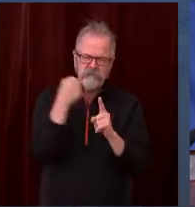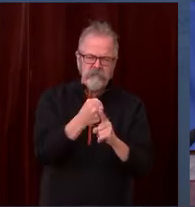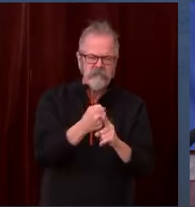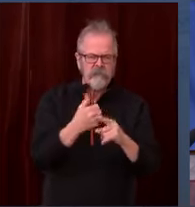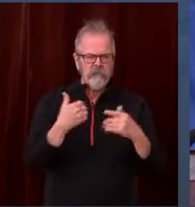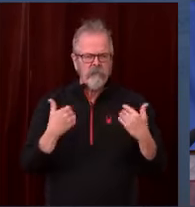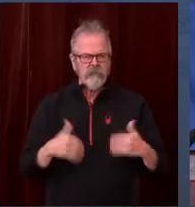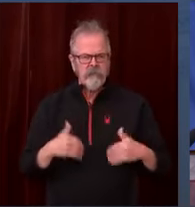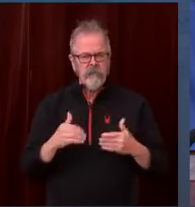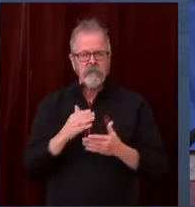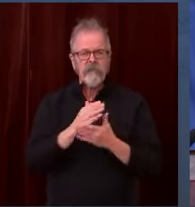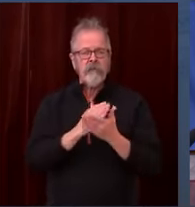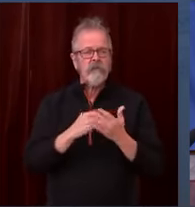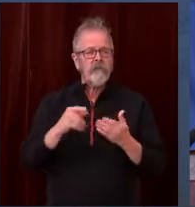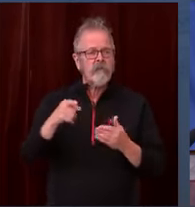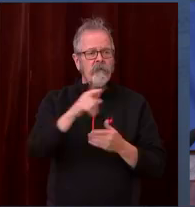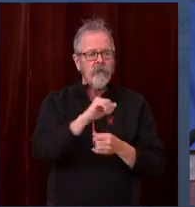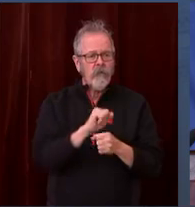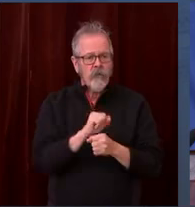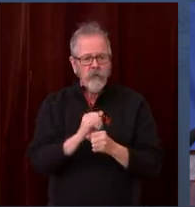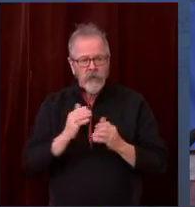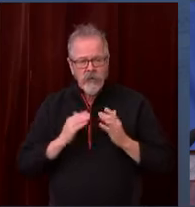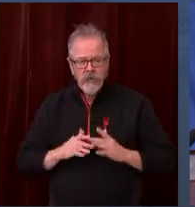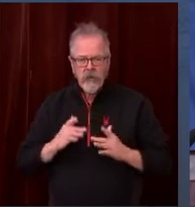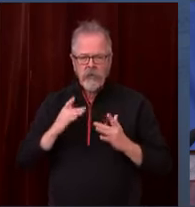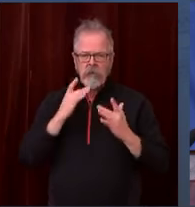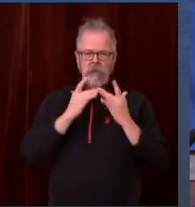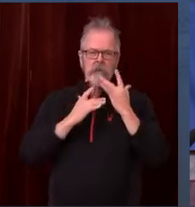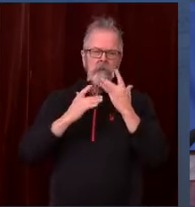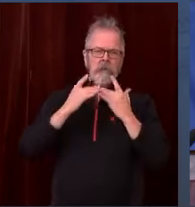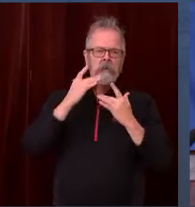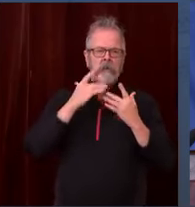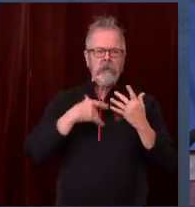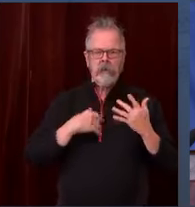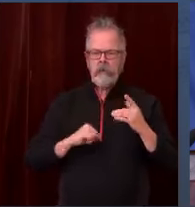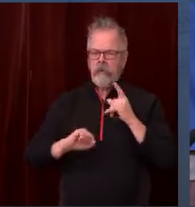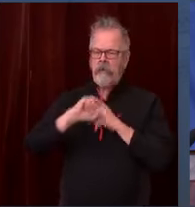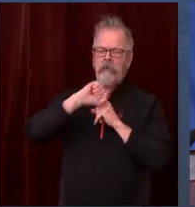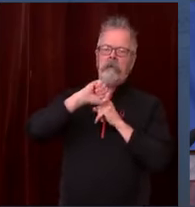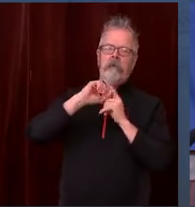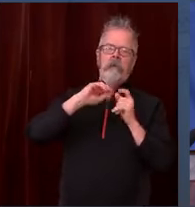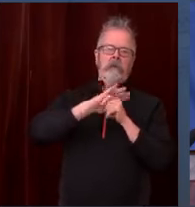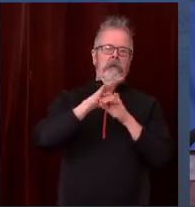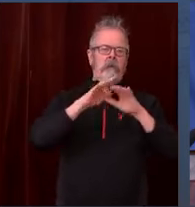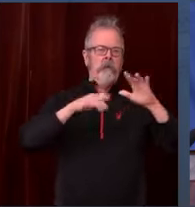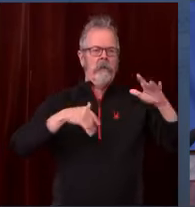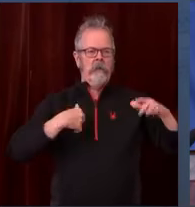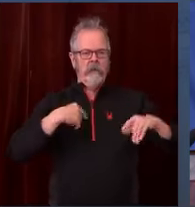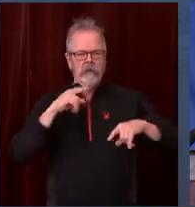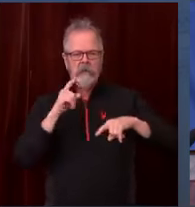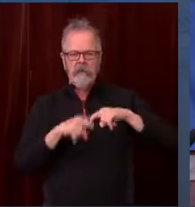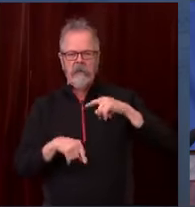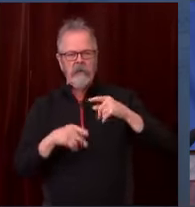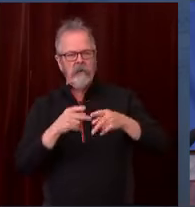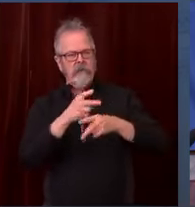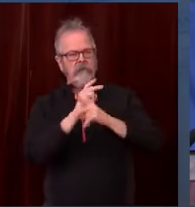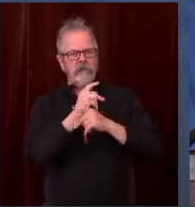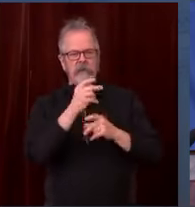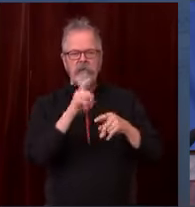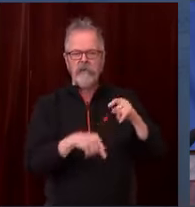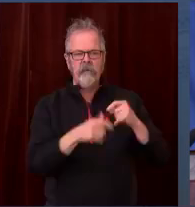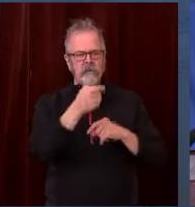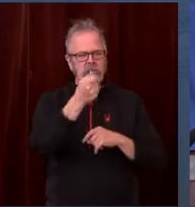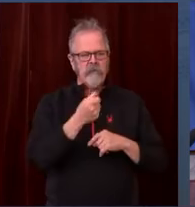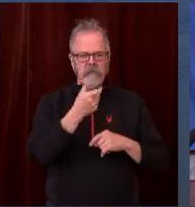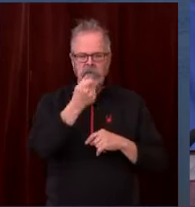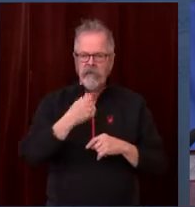in the support systems for families that are otherwise available because they are not documented. So they're working,